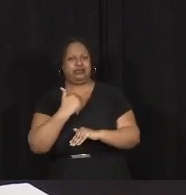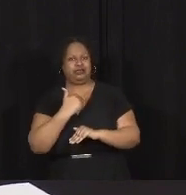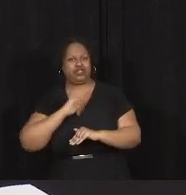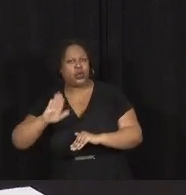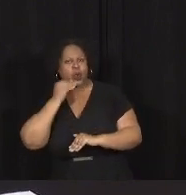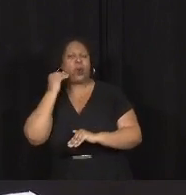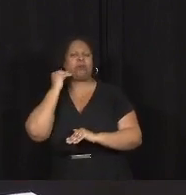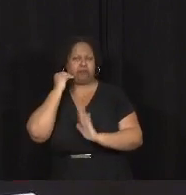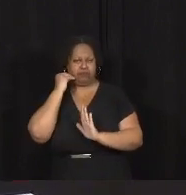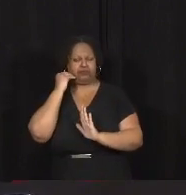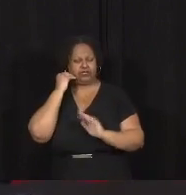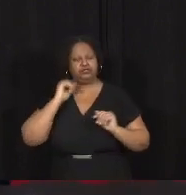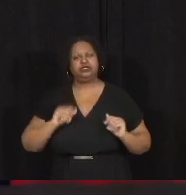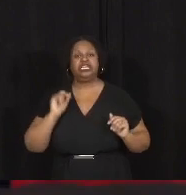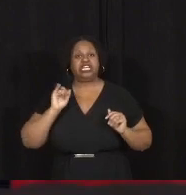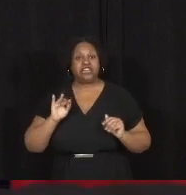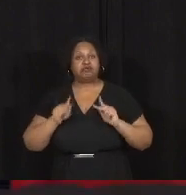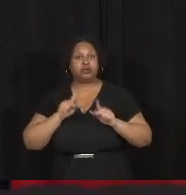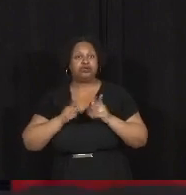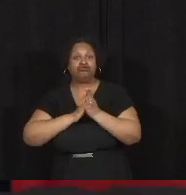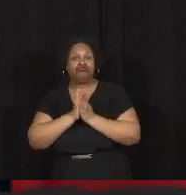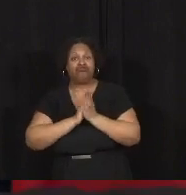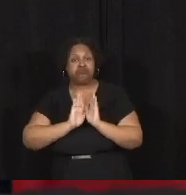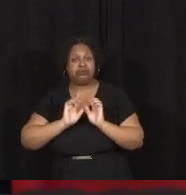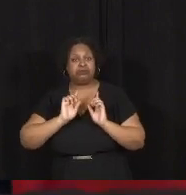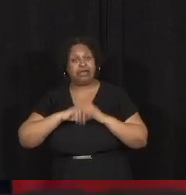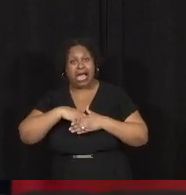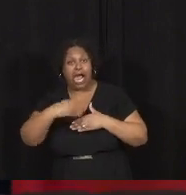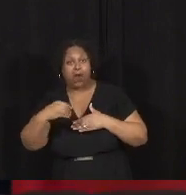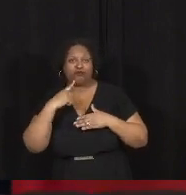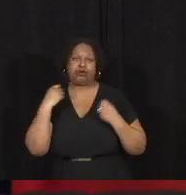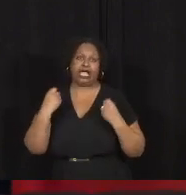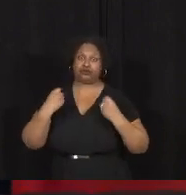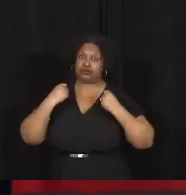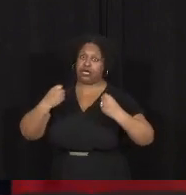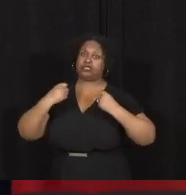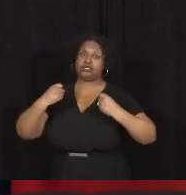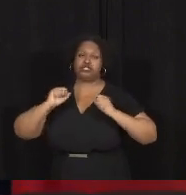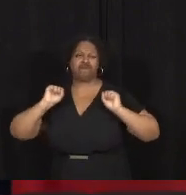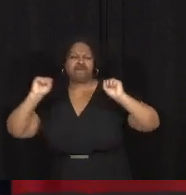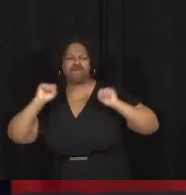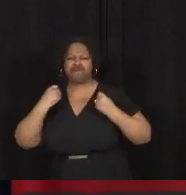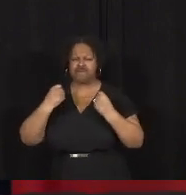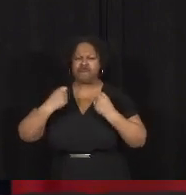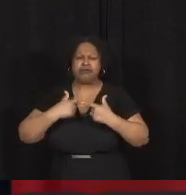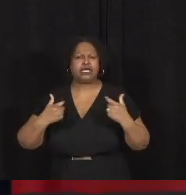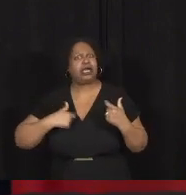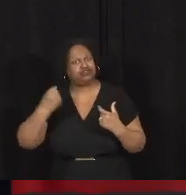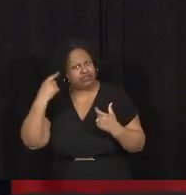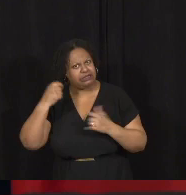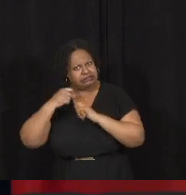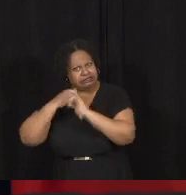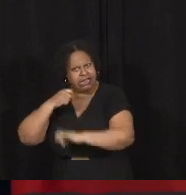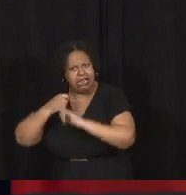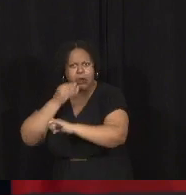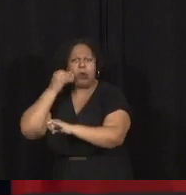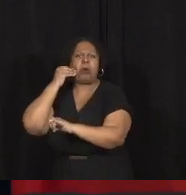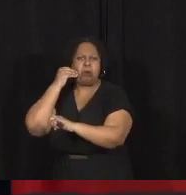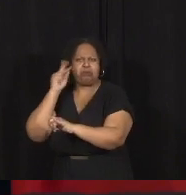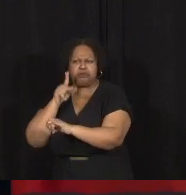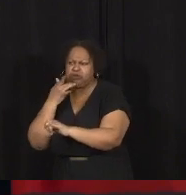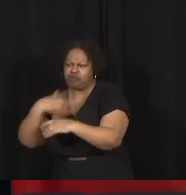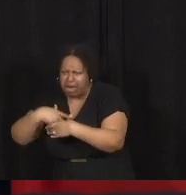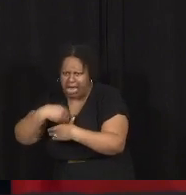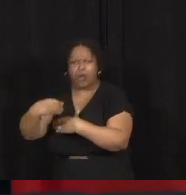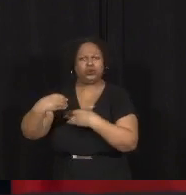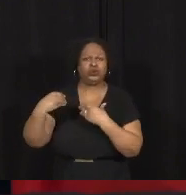go out and exercise, and I do understand why in this situation people might want to do that, it is